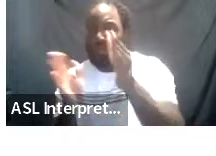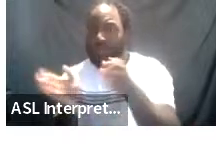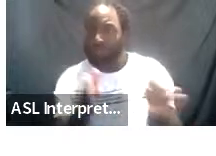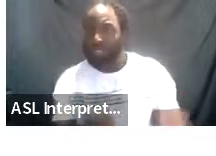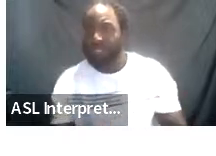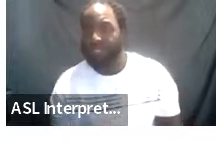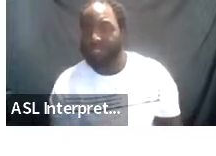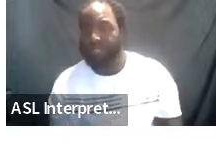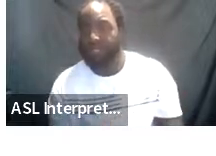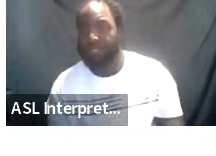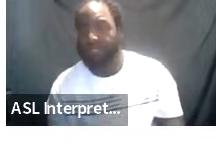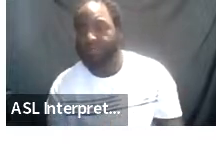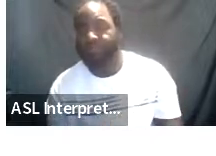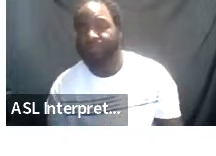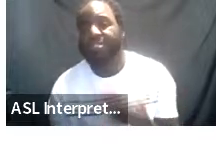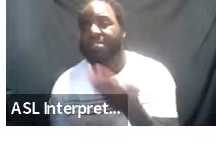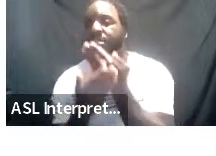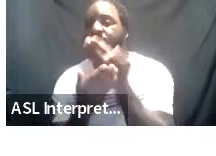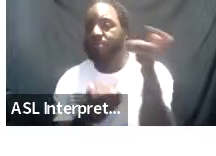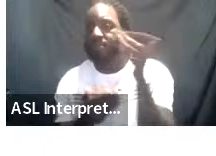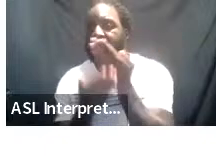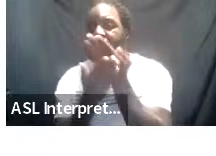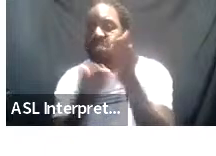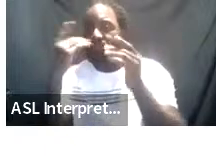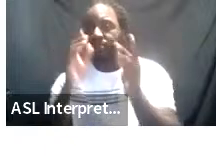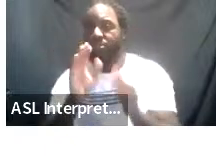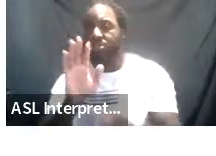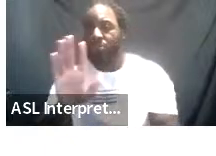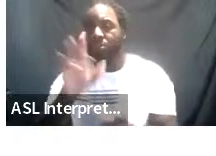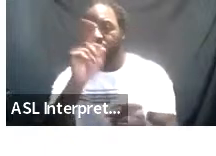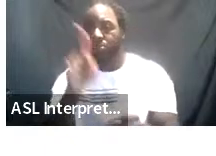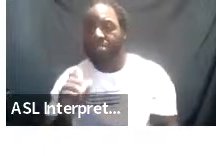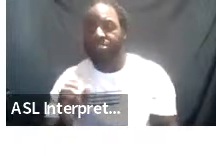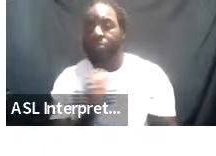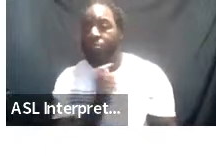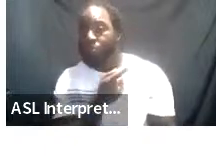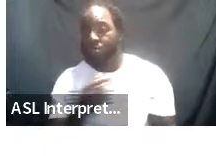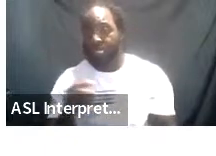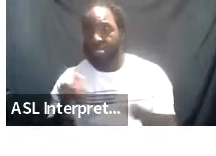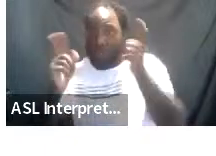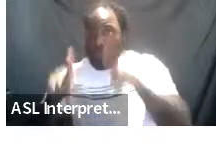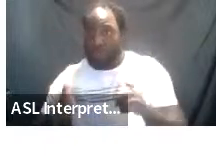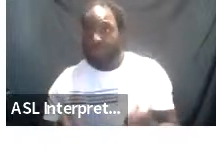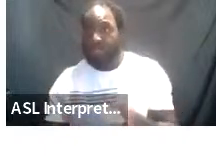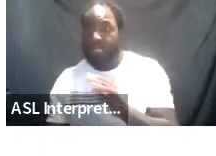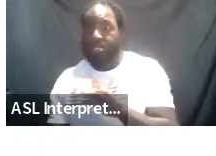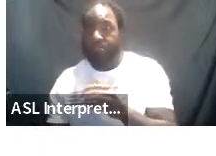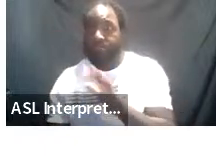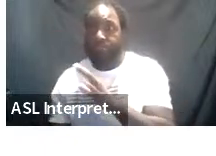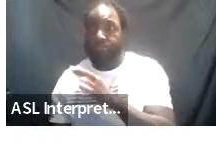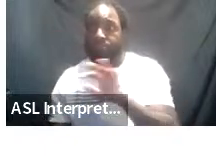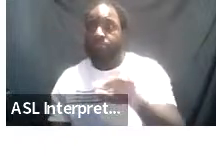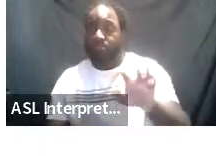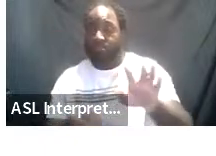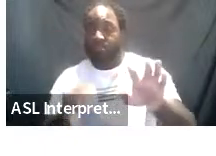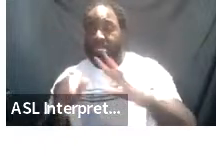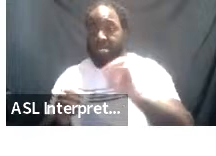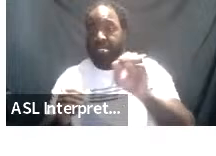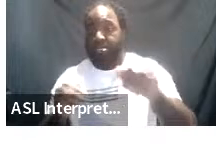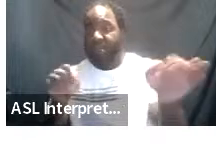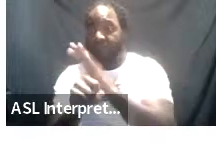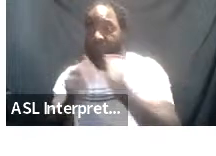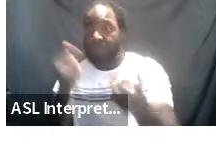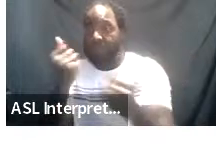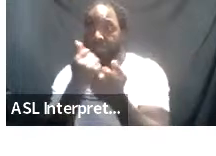Thanks a lot for your question. We agree completely and wholeheartedly support the programs